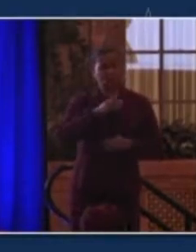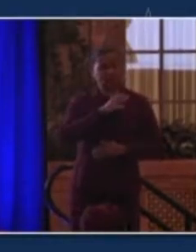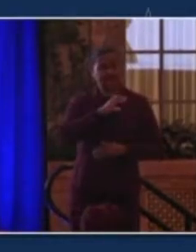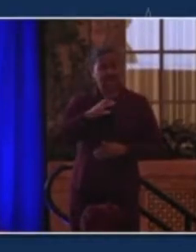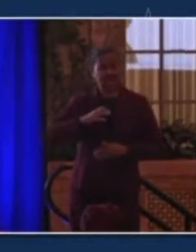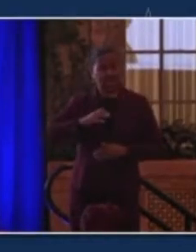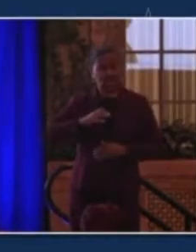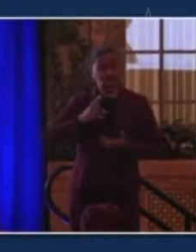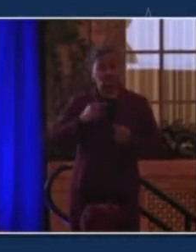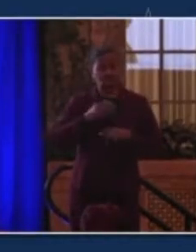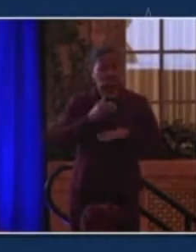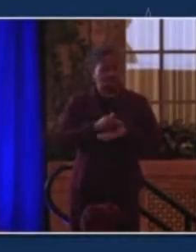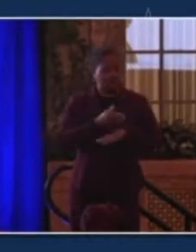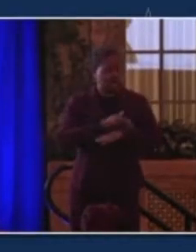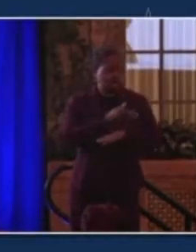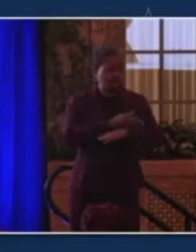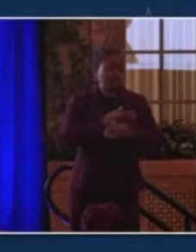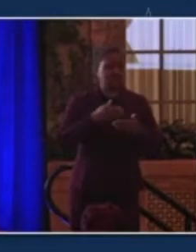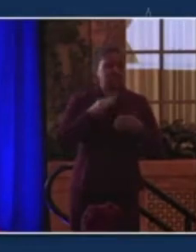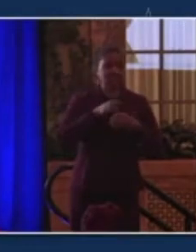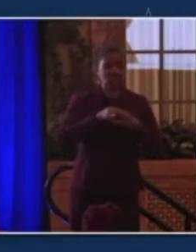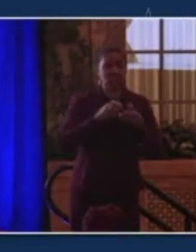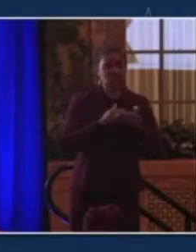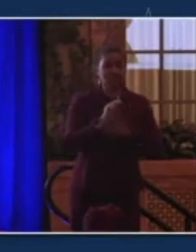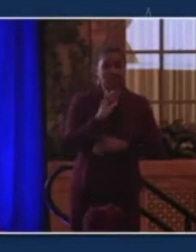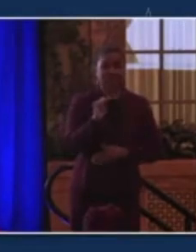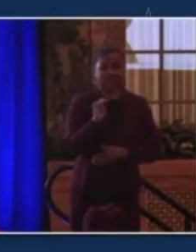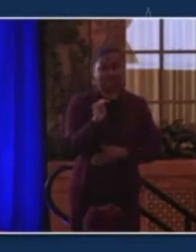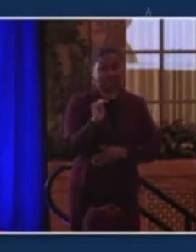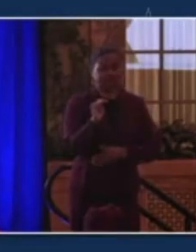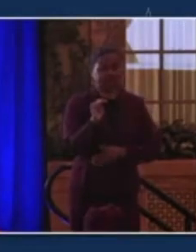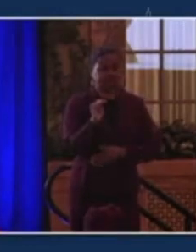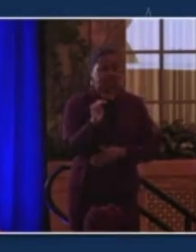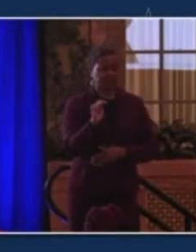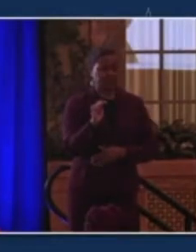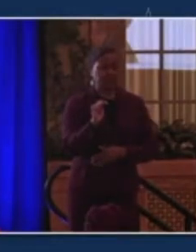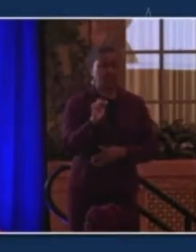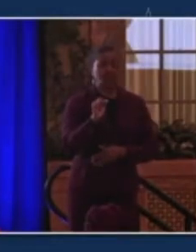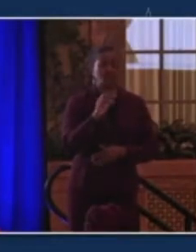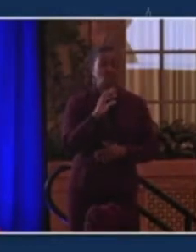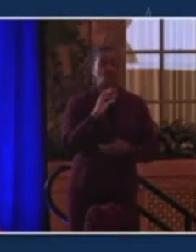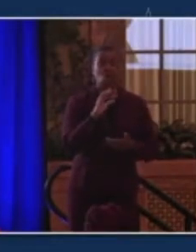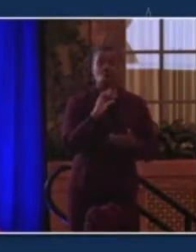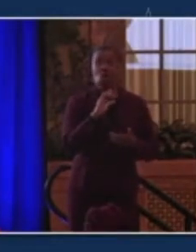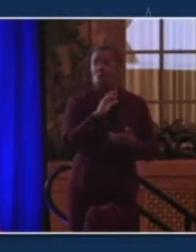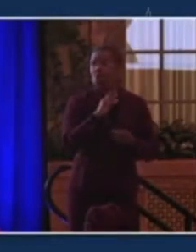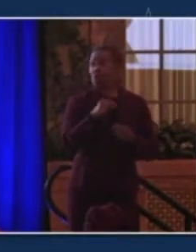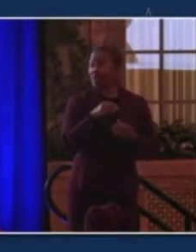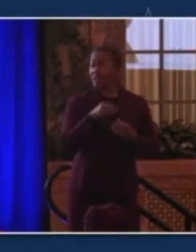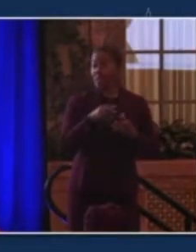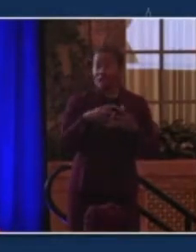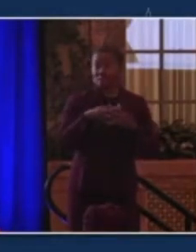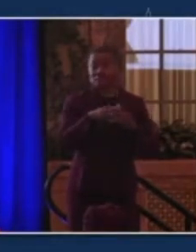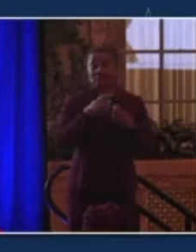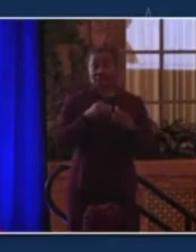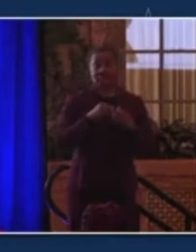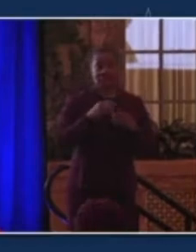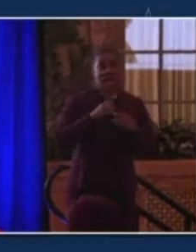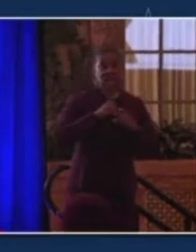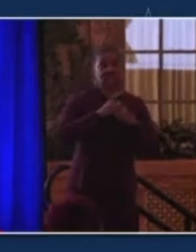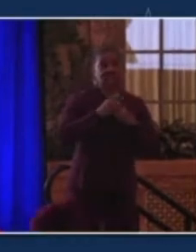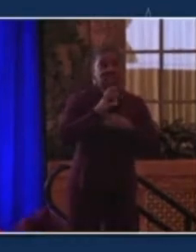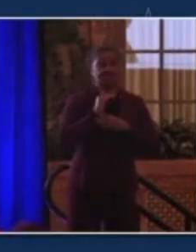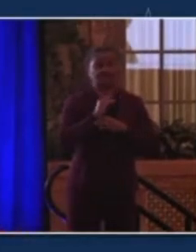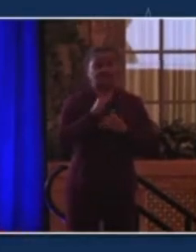to improve the Voting Rights Act. So that when the Mexican American Legal Defense Fund went before the